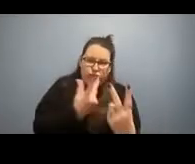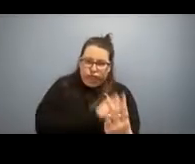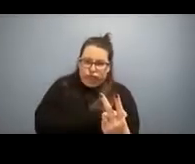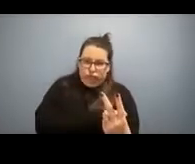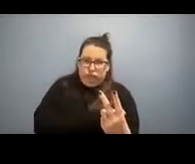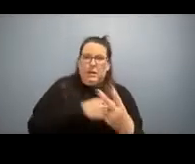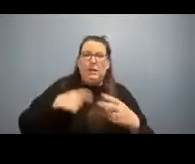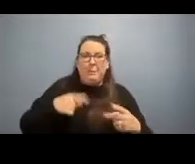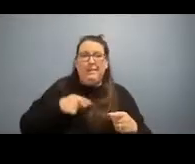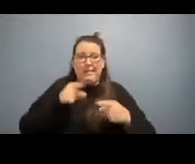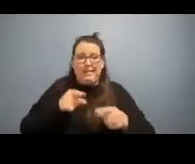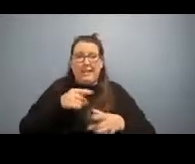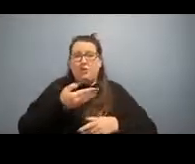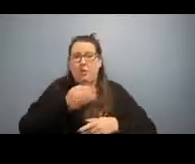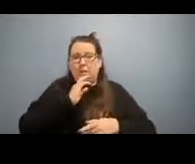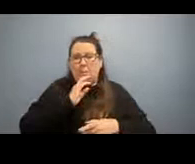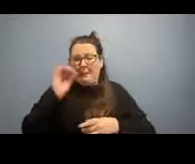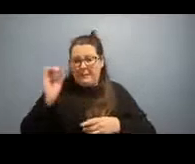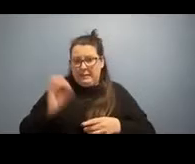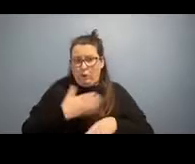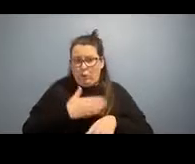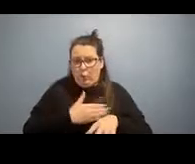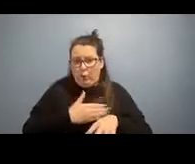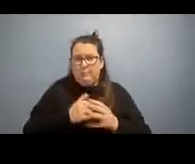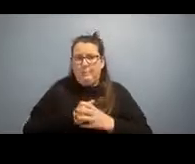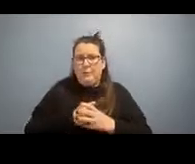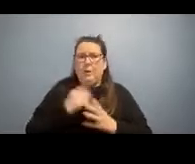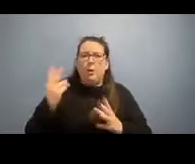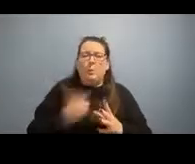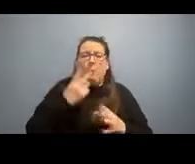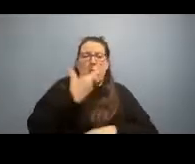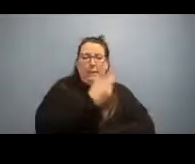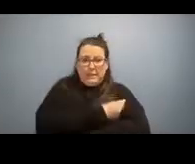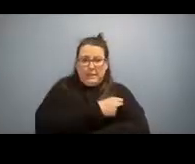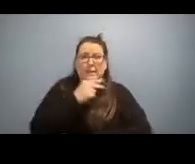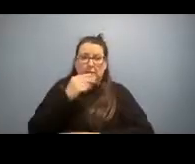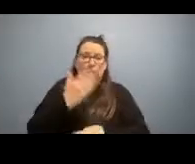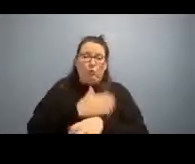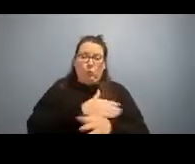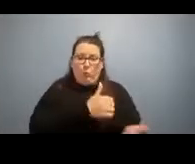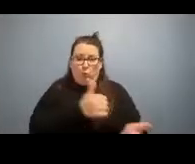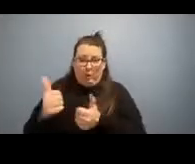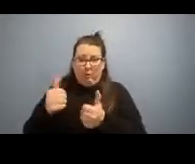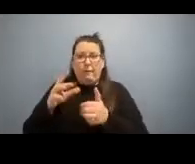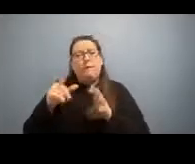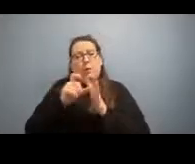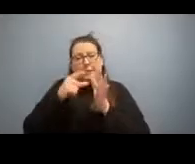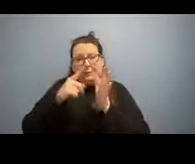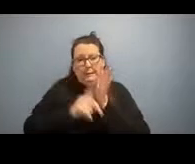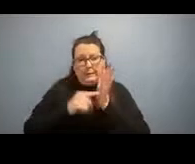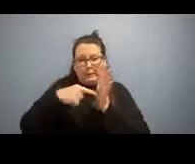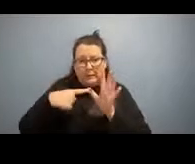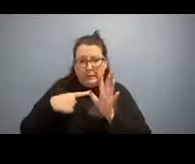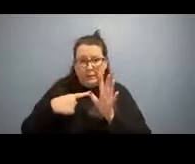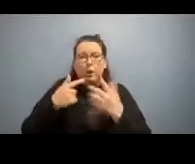Both vaccines have been found not only in Australia, worldwide, that is effective against the Delta strain. We are still vaccinating people